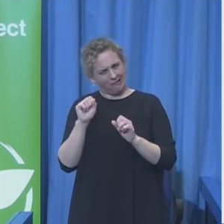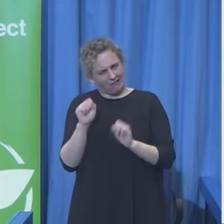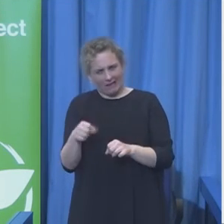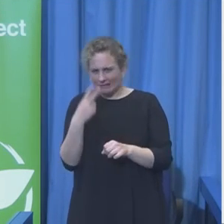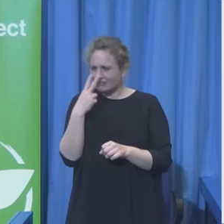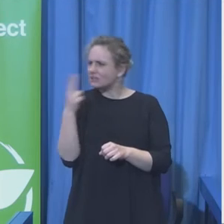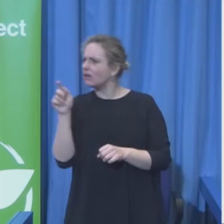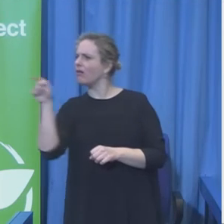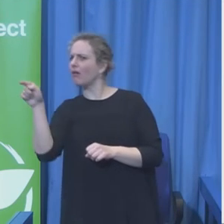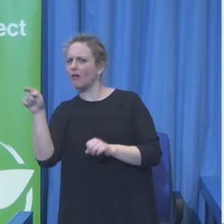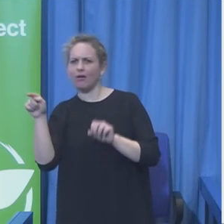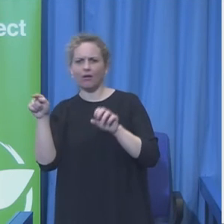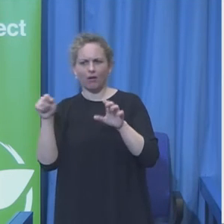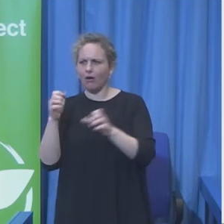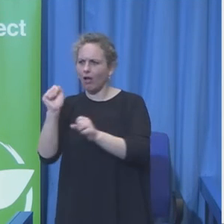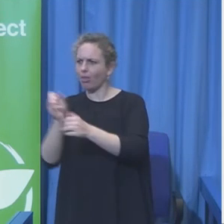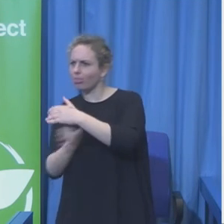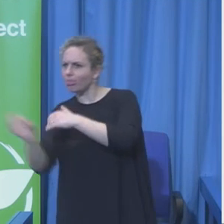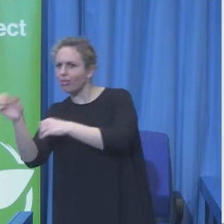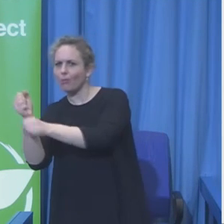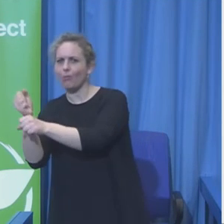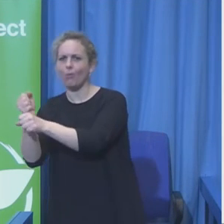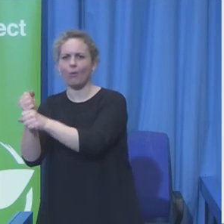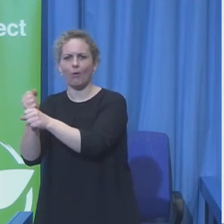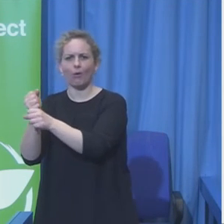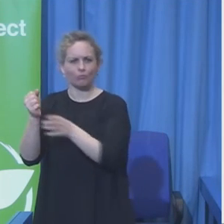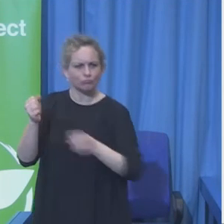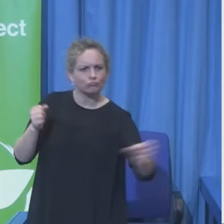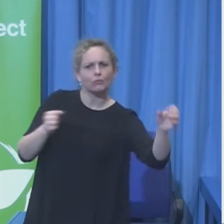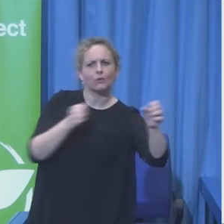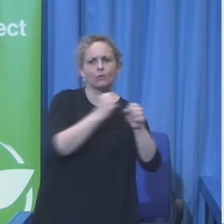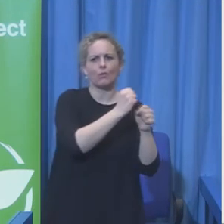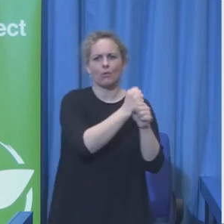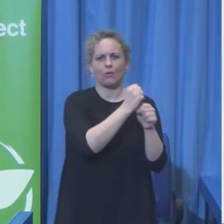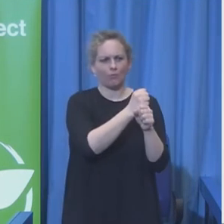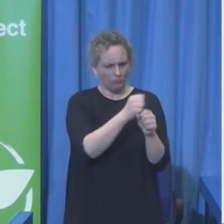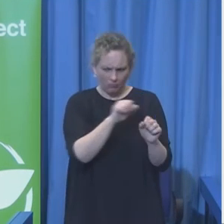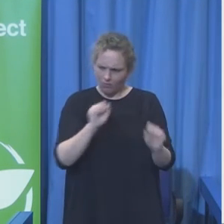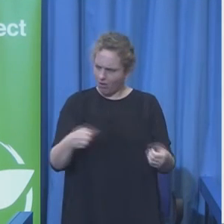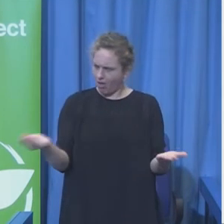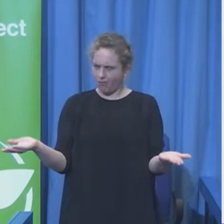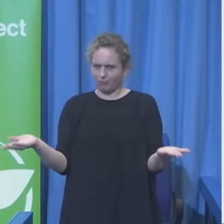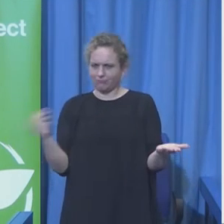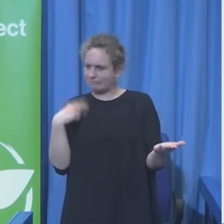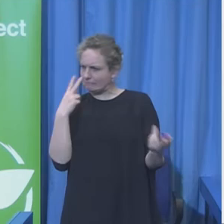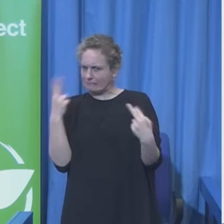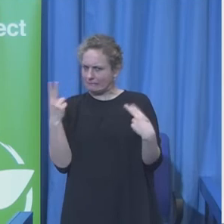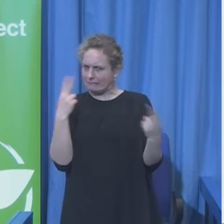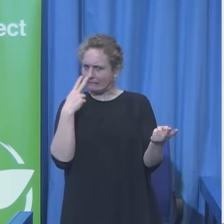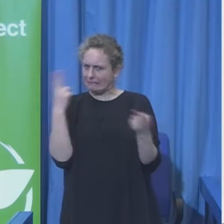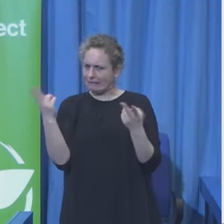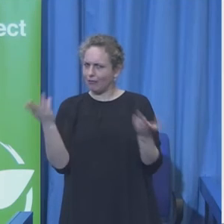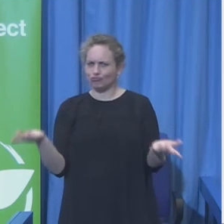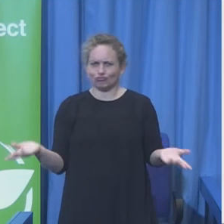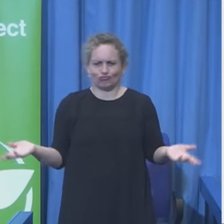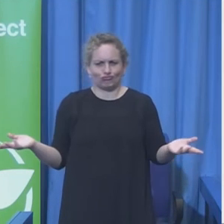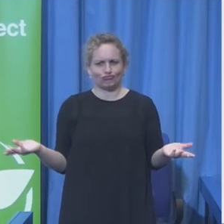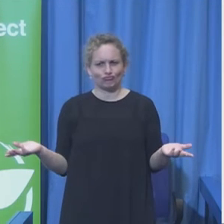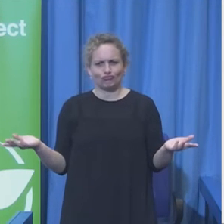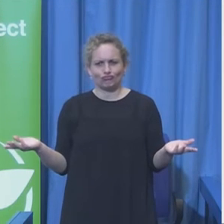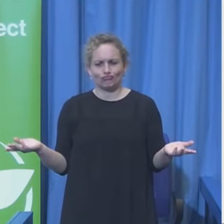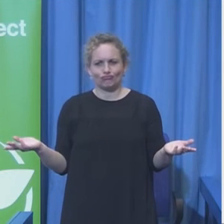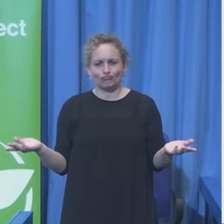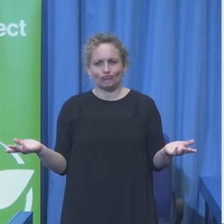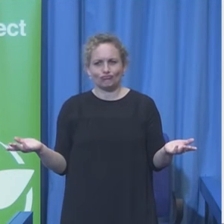So that'll come from both sectors. And yes, it has taken a while to evolve to get to jobs. It was really getting the foot in the door when we